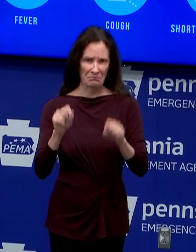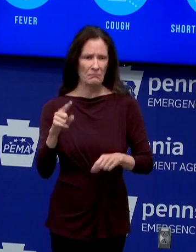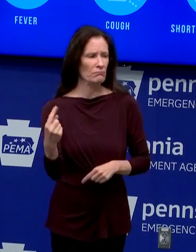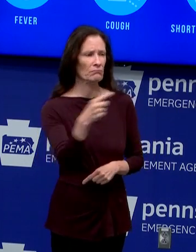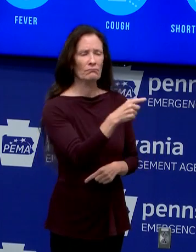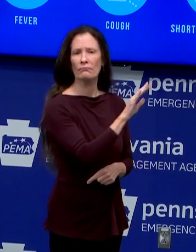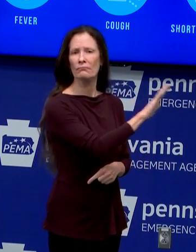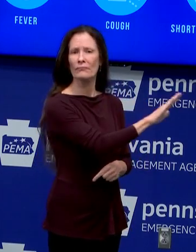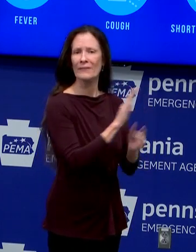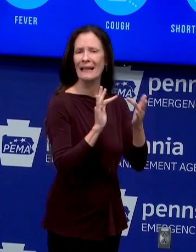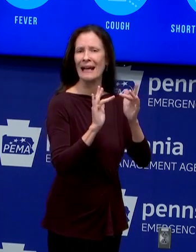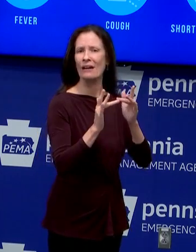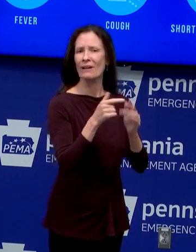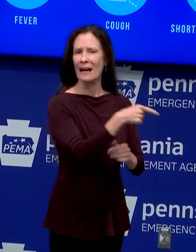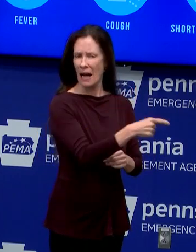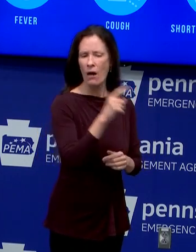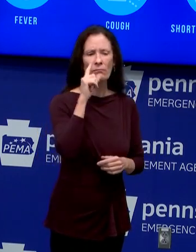at